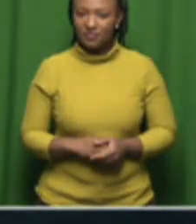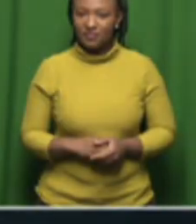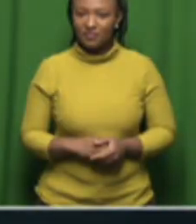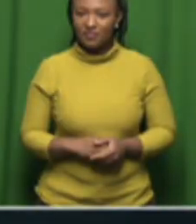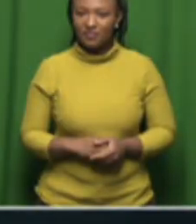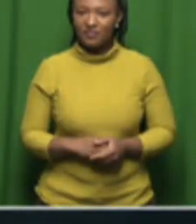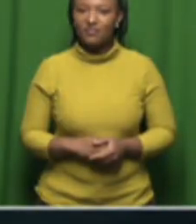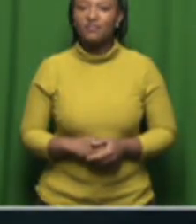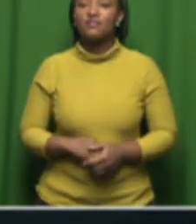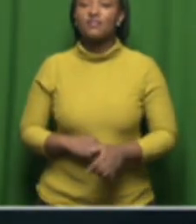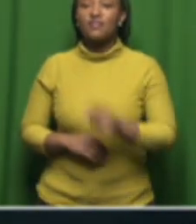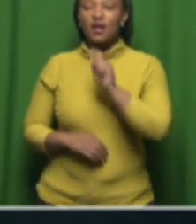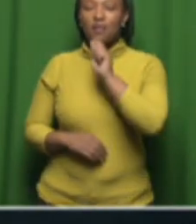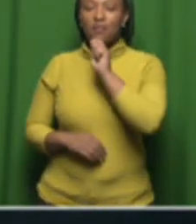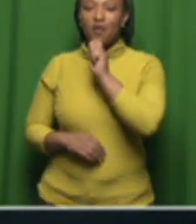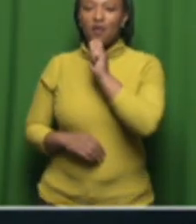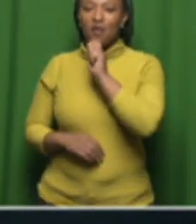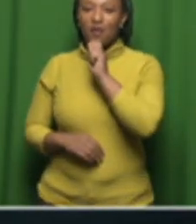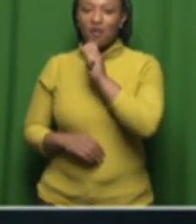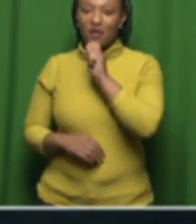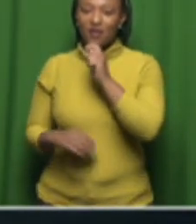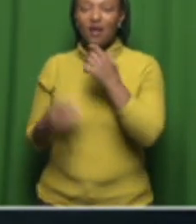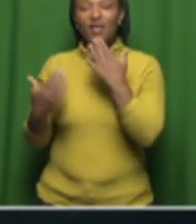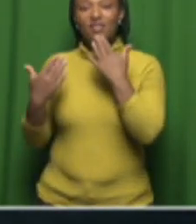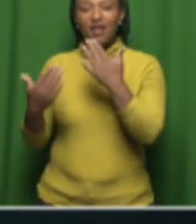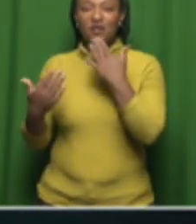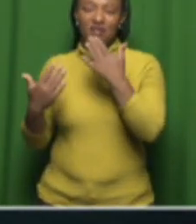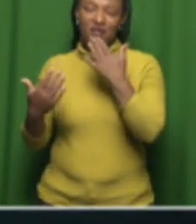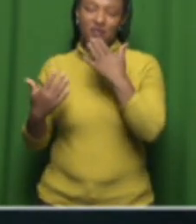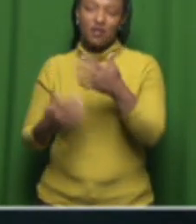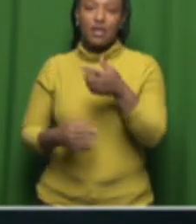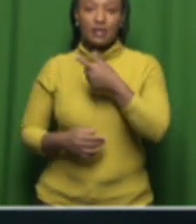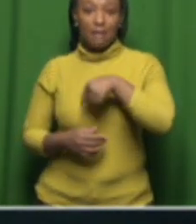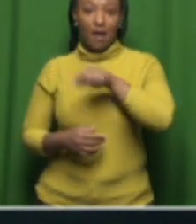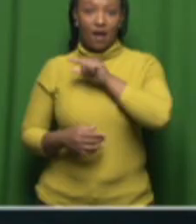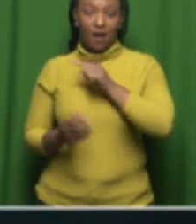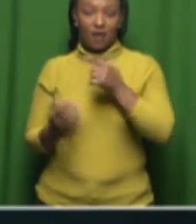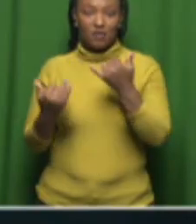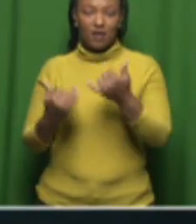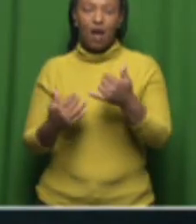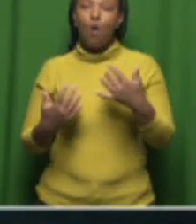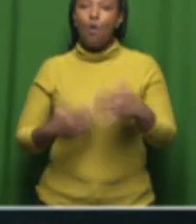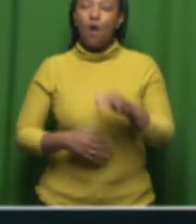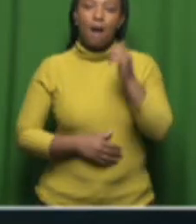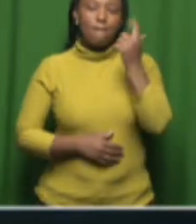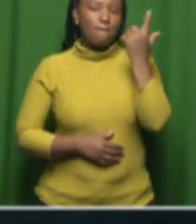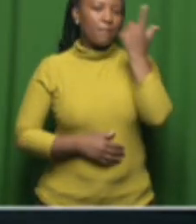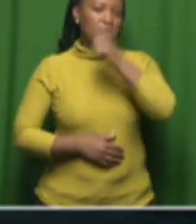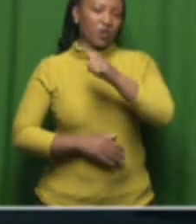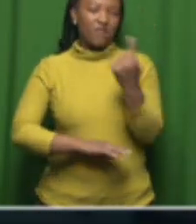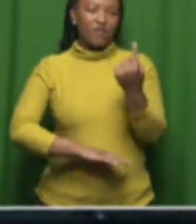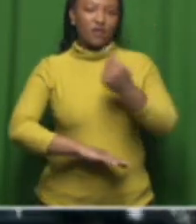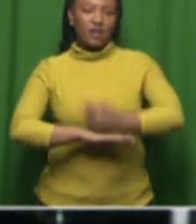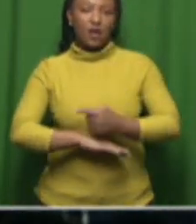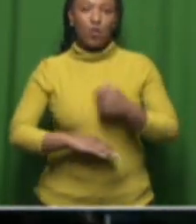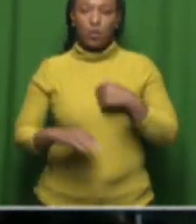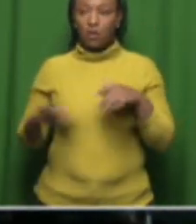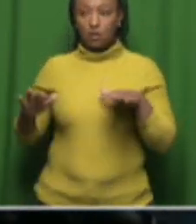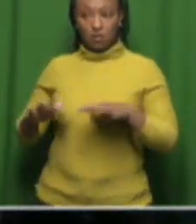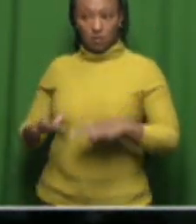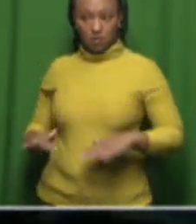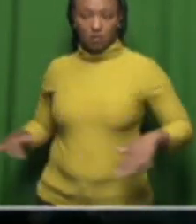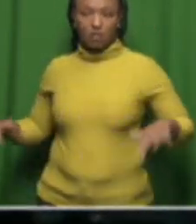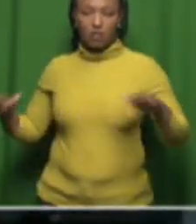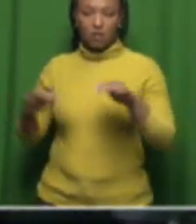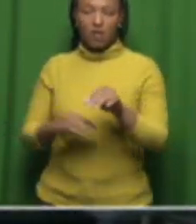Good morning, thank you. Yeah, it is a beautiful day in Gqeberha. As you mentioned, we are at SANCCOB, and right behind me are these beautiful coastal